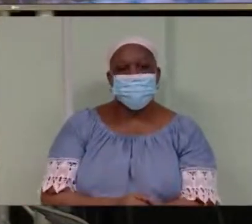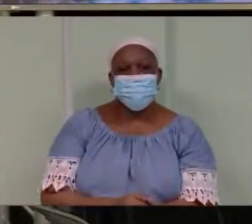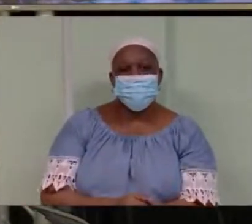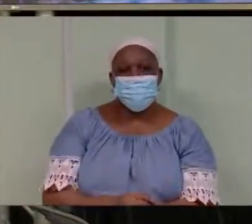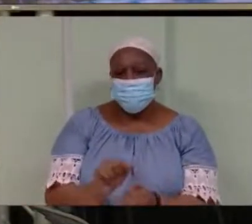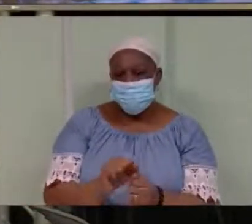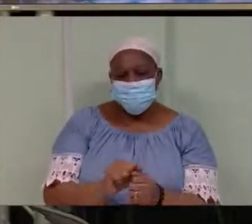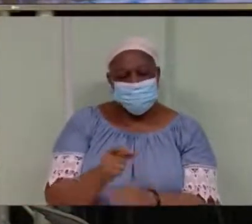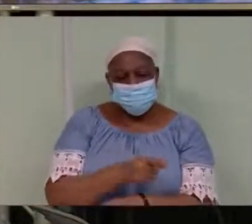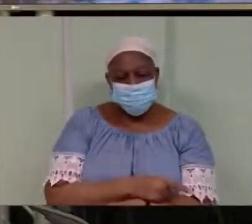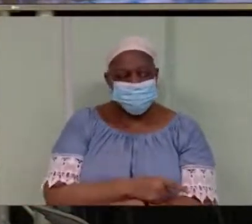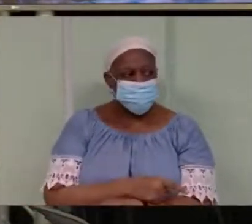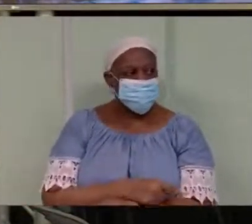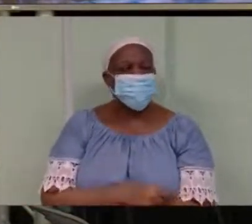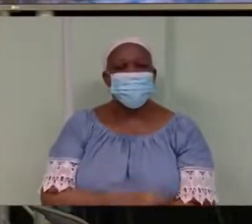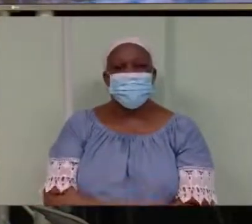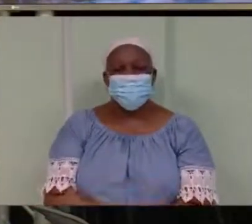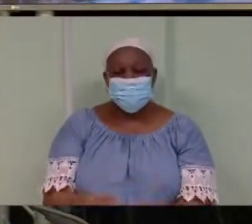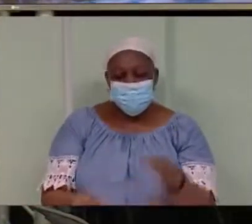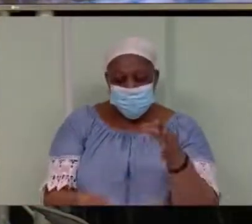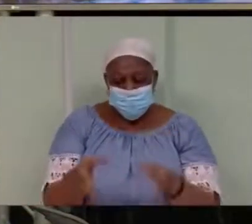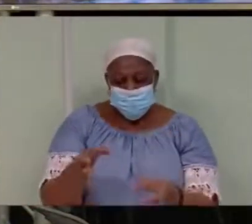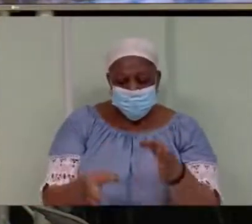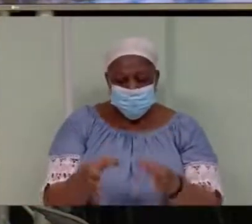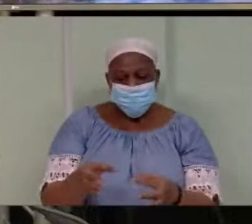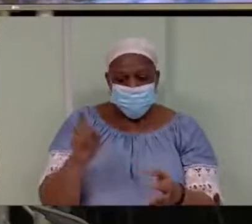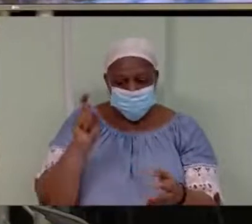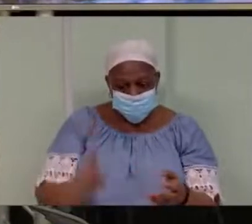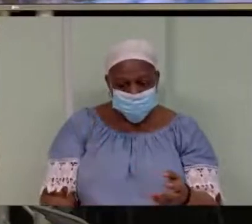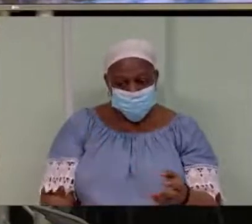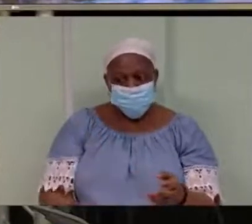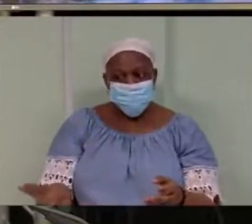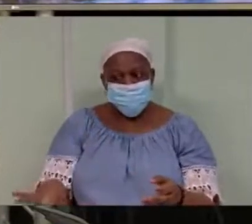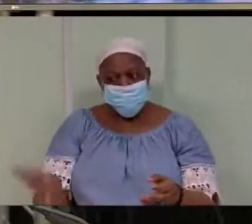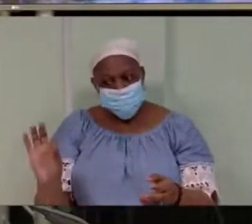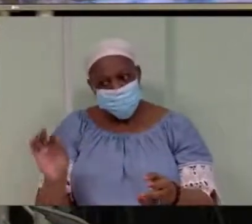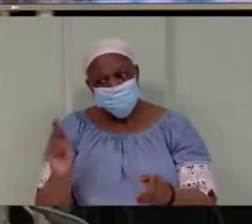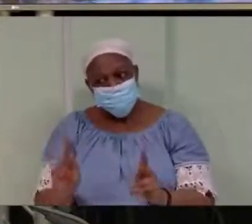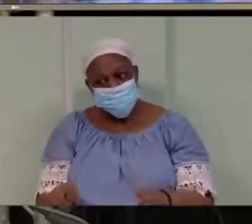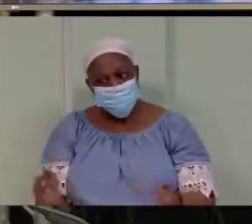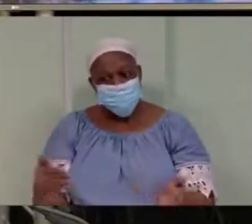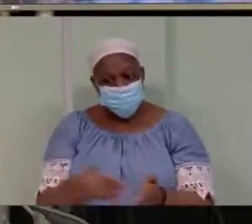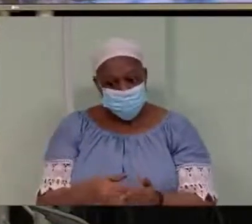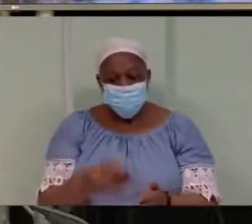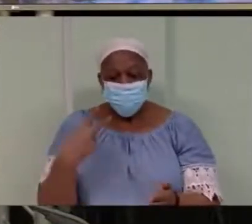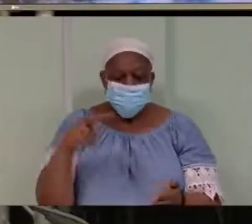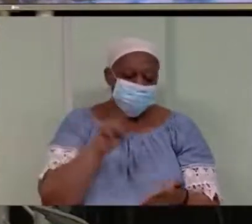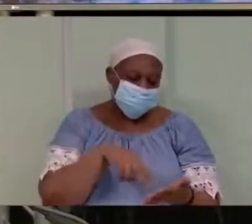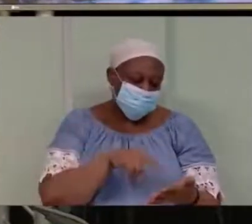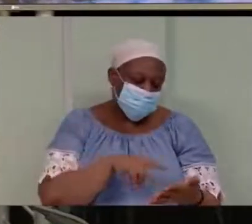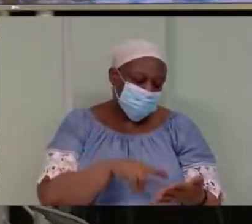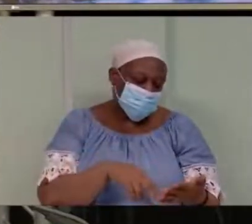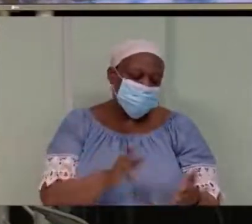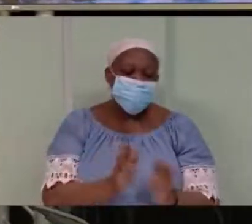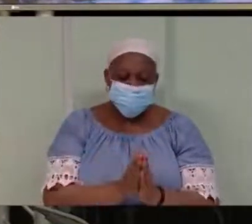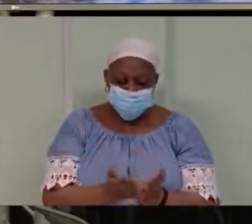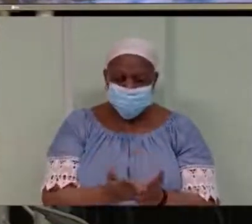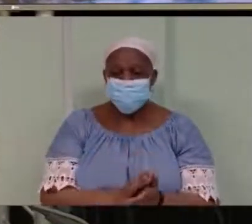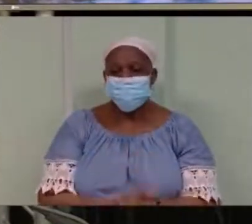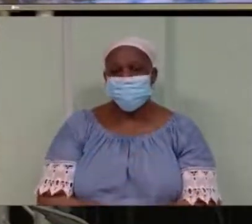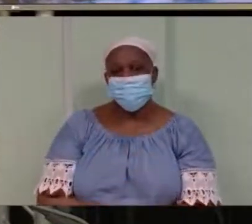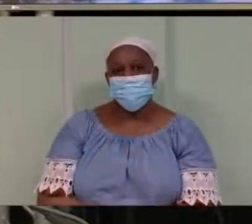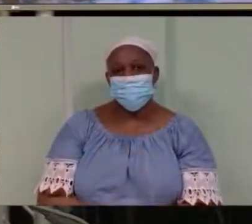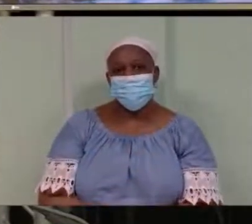used for contact tracing if necessary four parents of children in